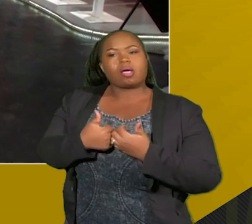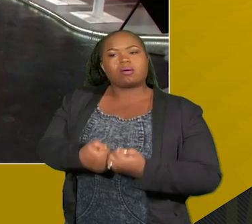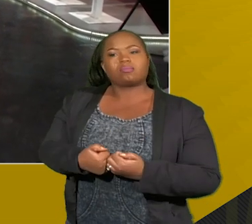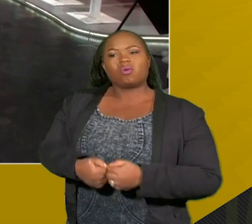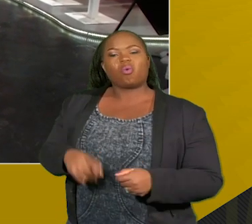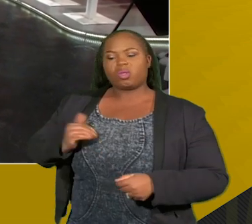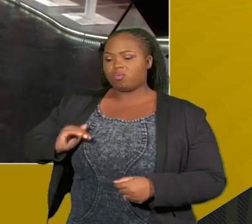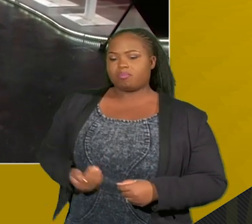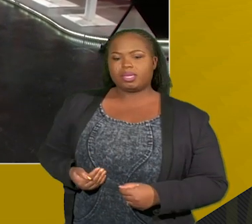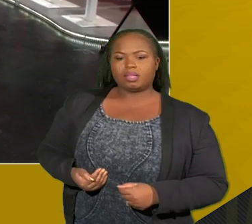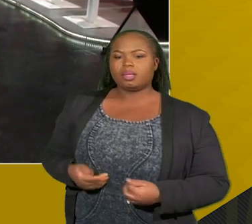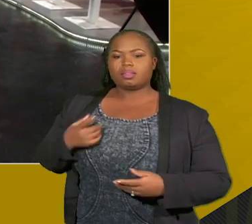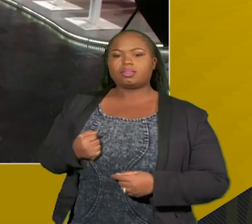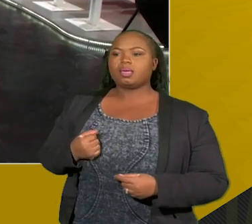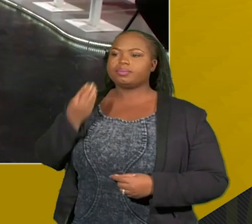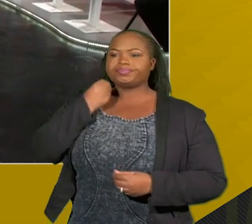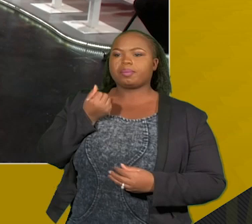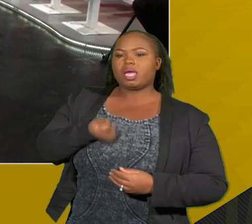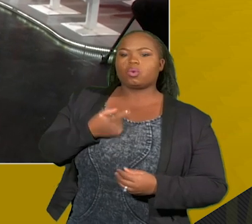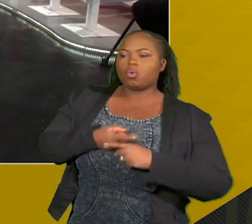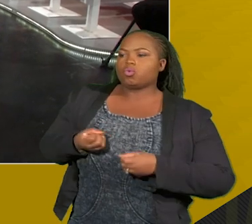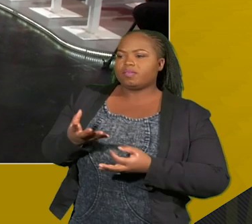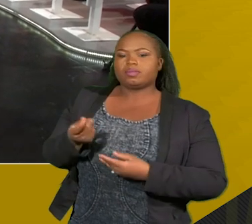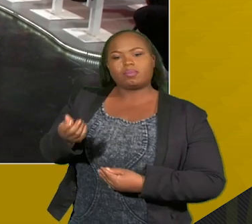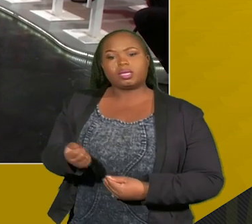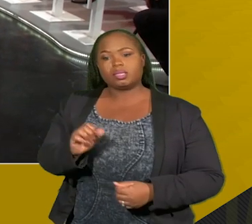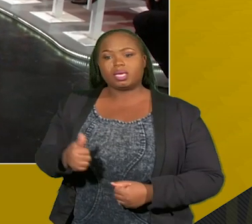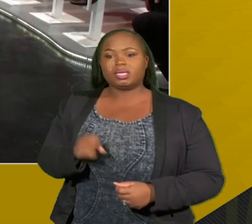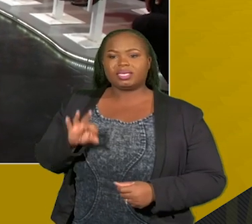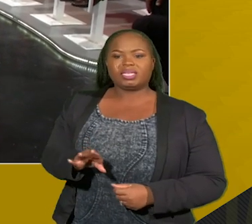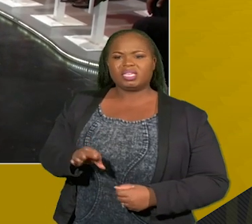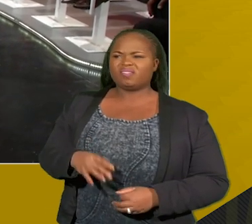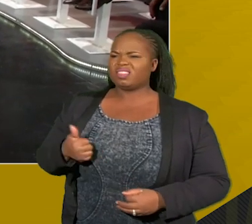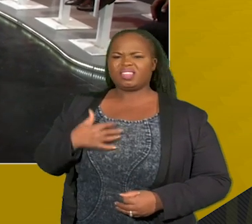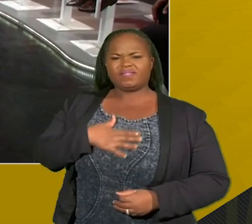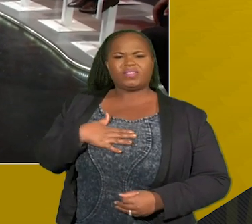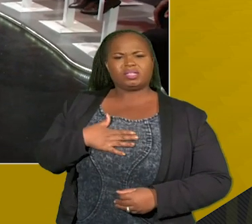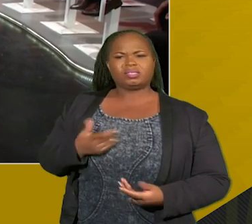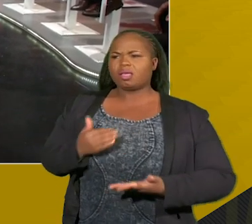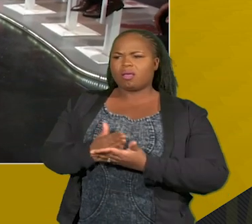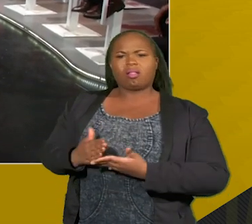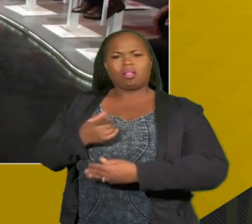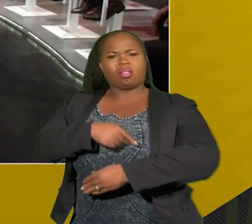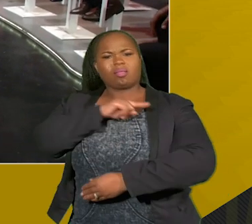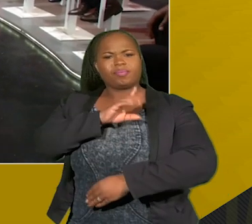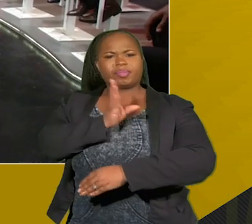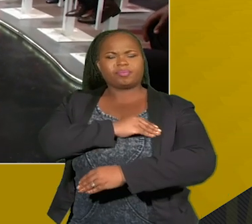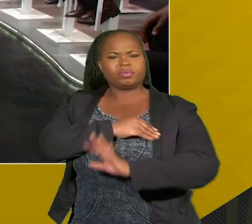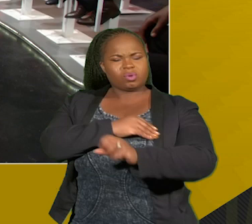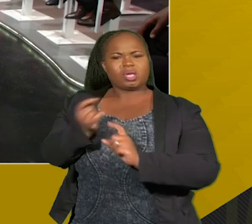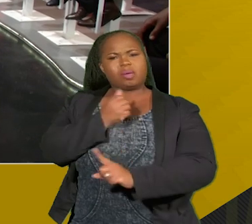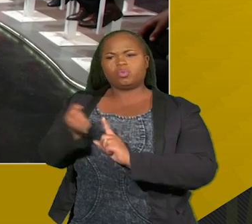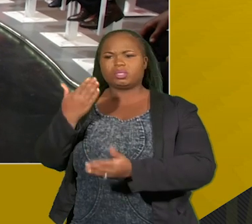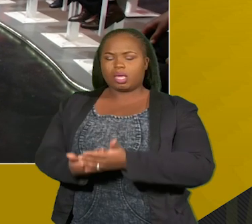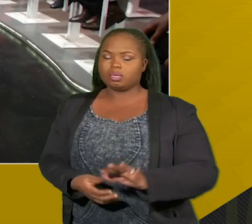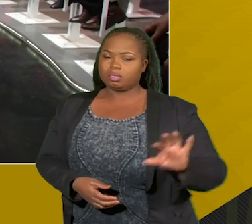then she takes the money or else he gives her the money, then when she takes it, feels like you've taken a part of me, therefore I'm going Pastor, to abuse